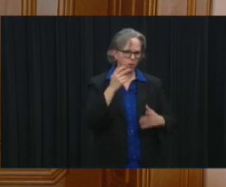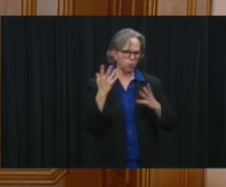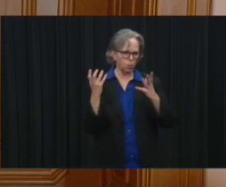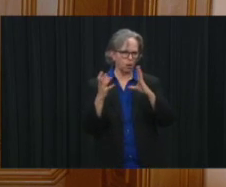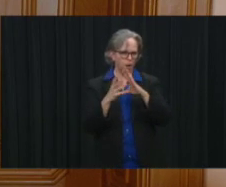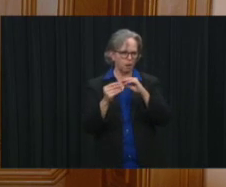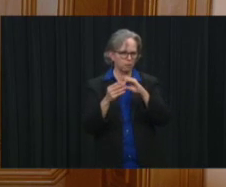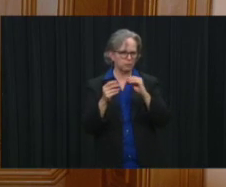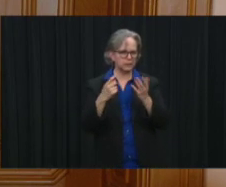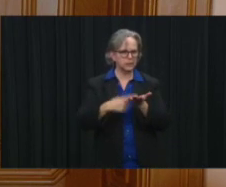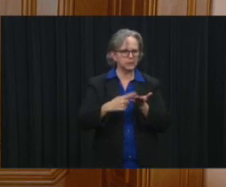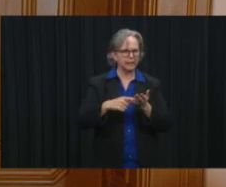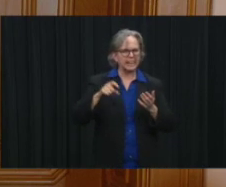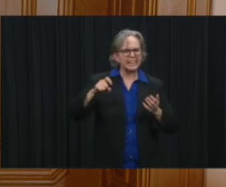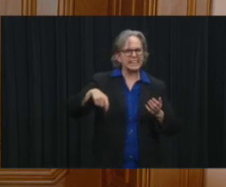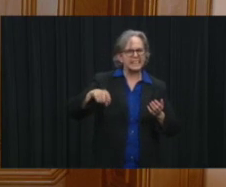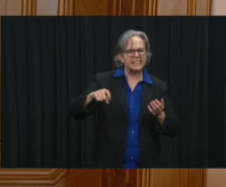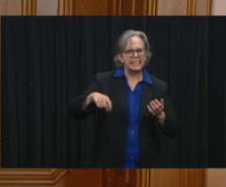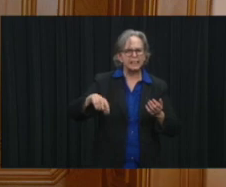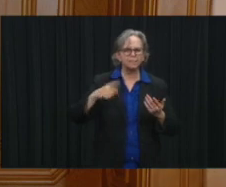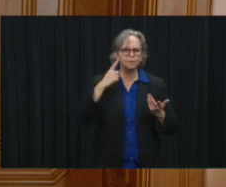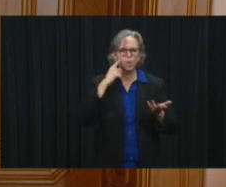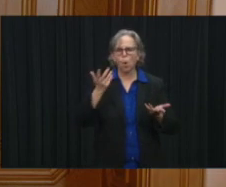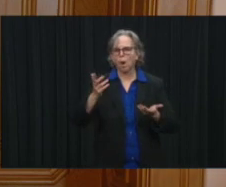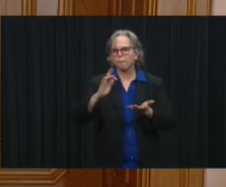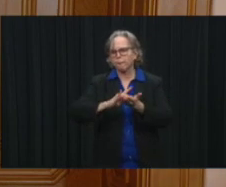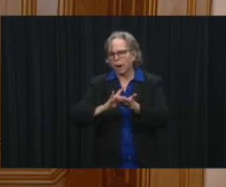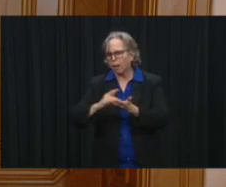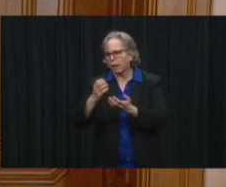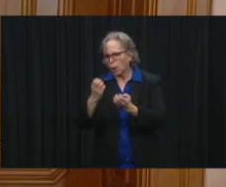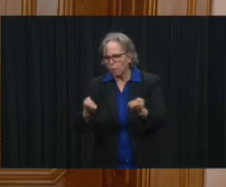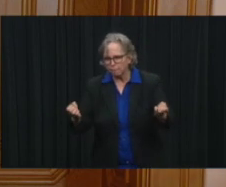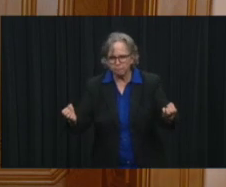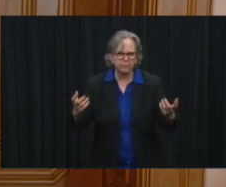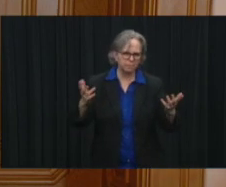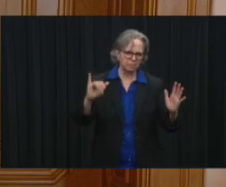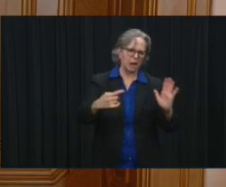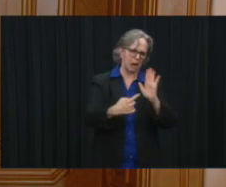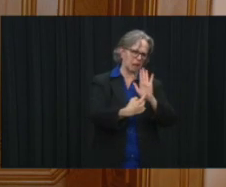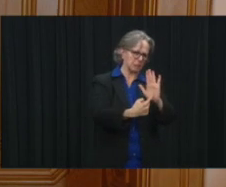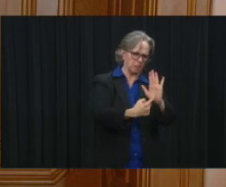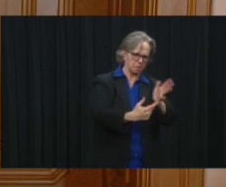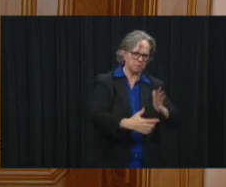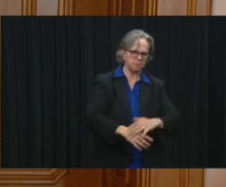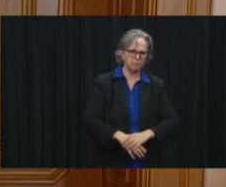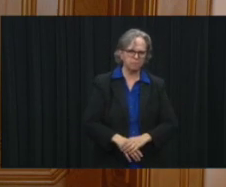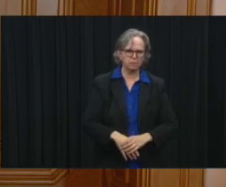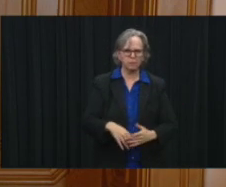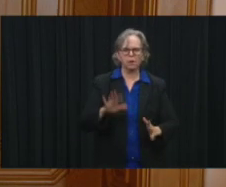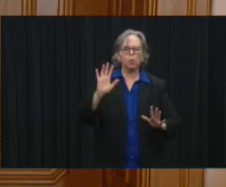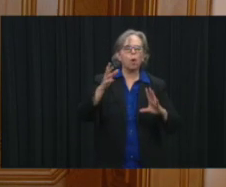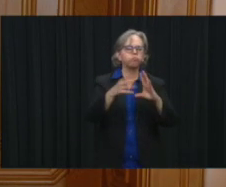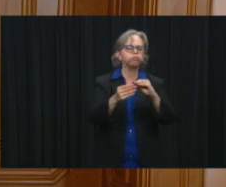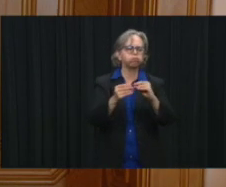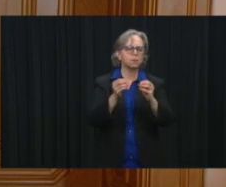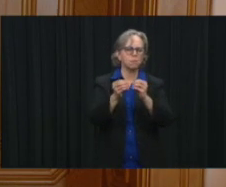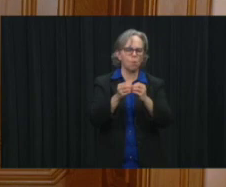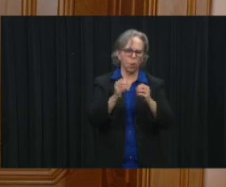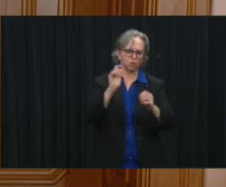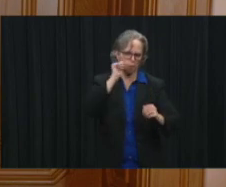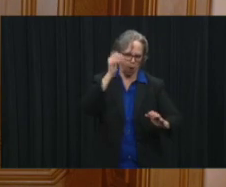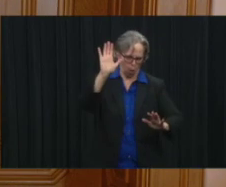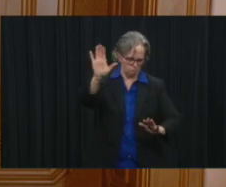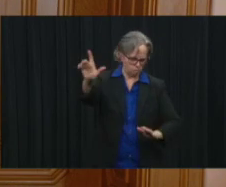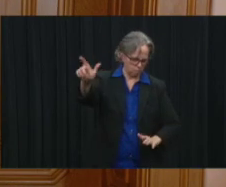equipment. And we'll have the opportunity tomorrow to talk about that. Let me now turn to